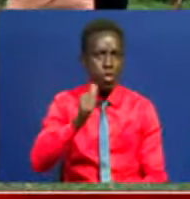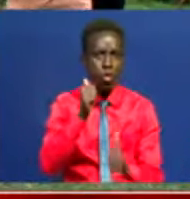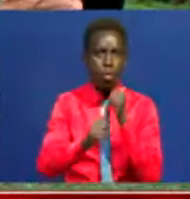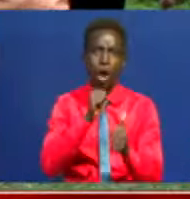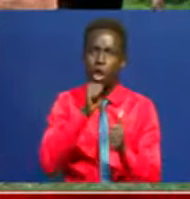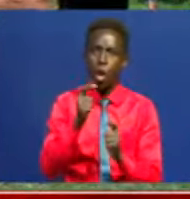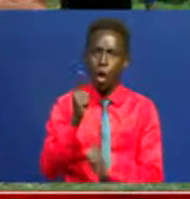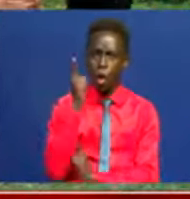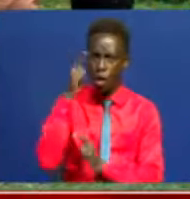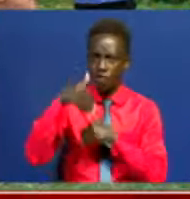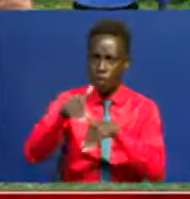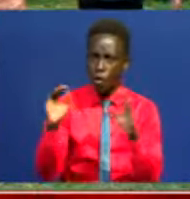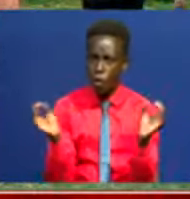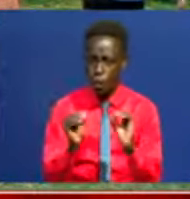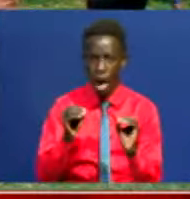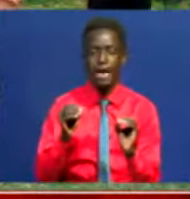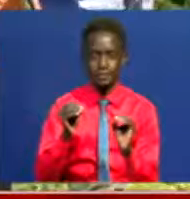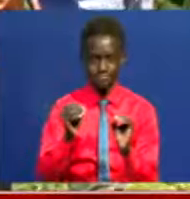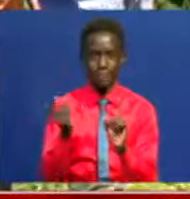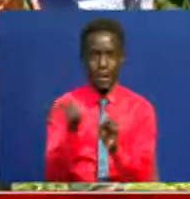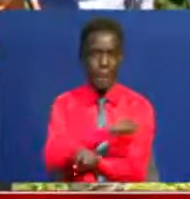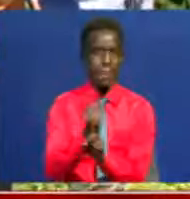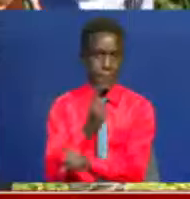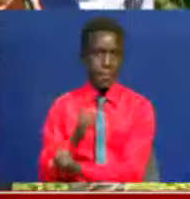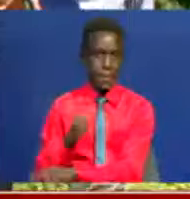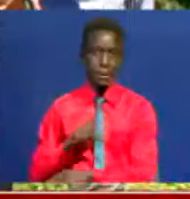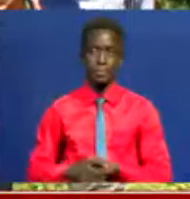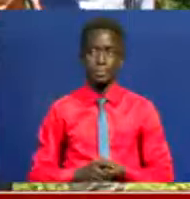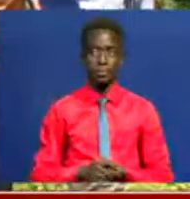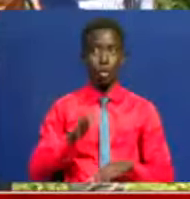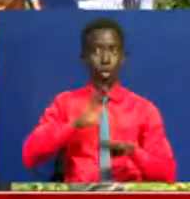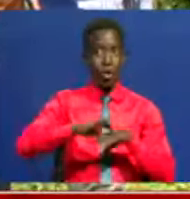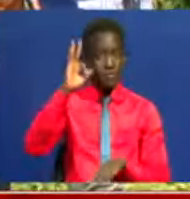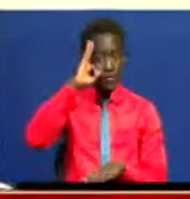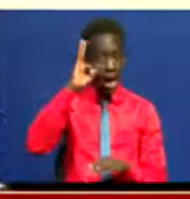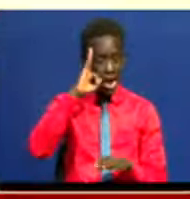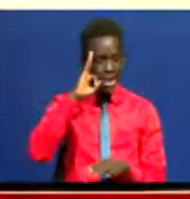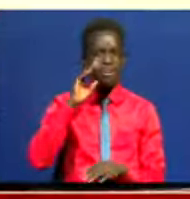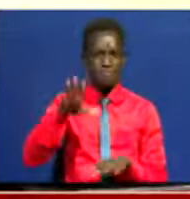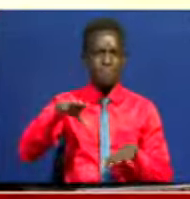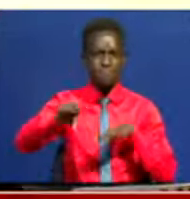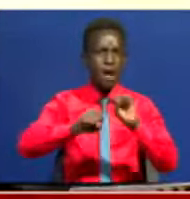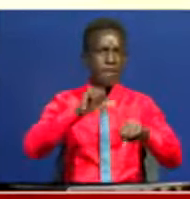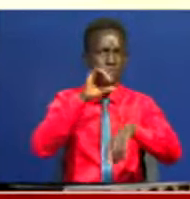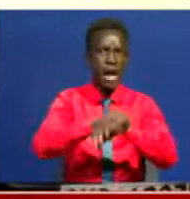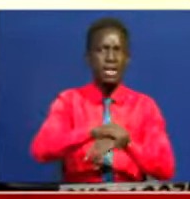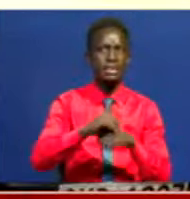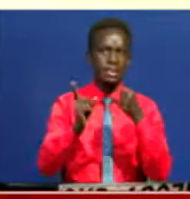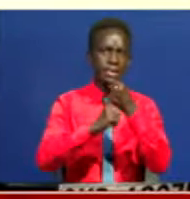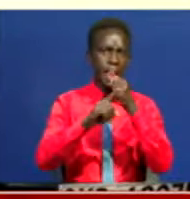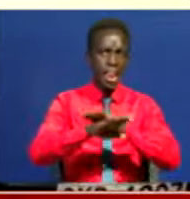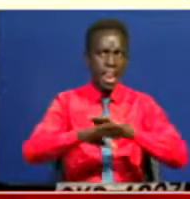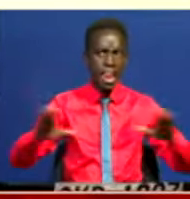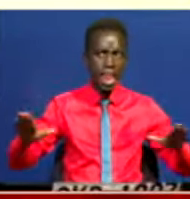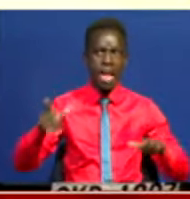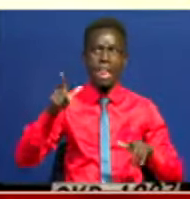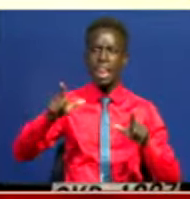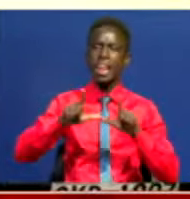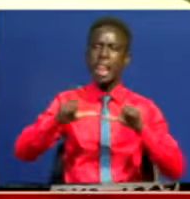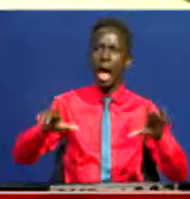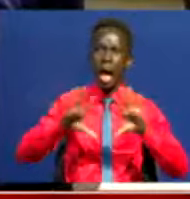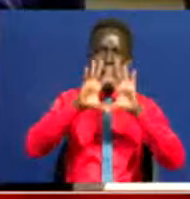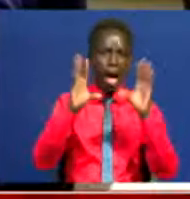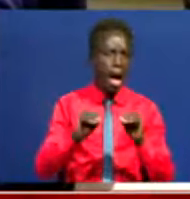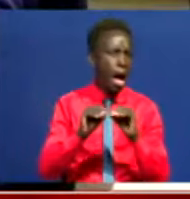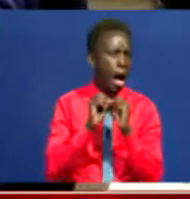On Friday, the EACC announced recovery of six prime government properties, collectively valued at 85 million shillings in Kakamega